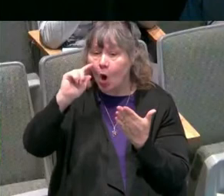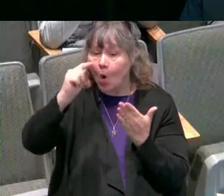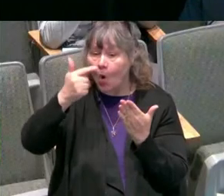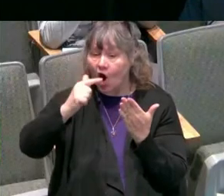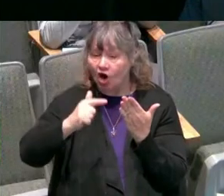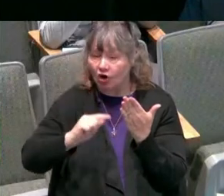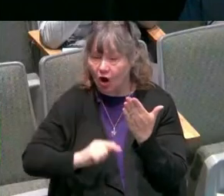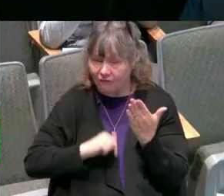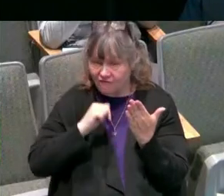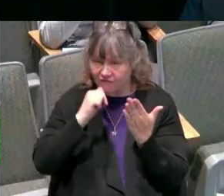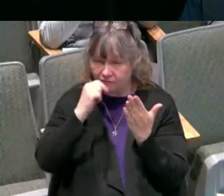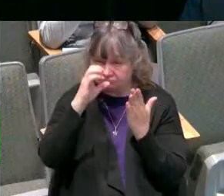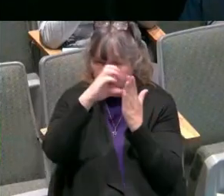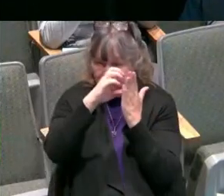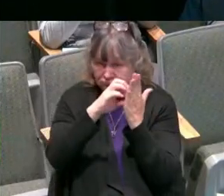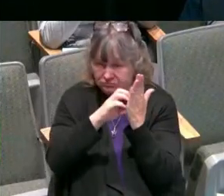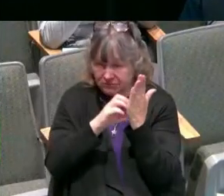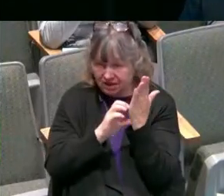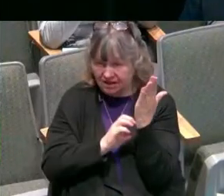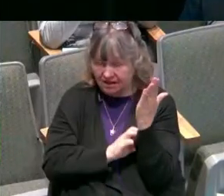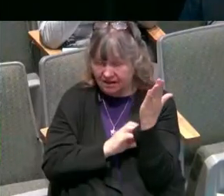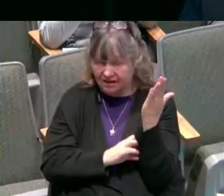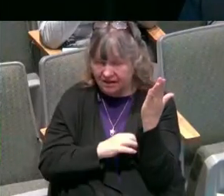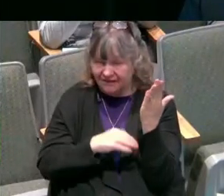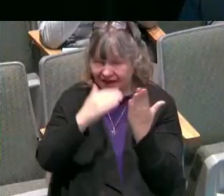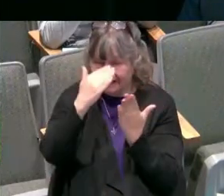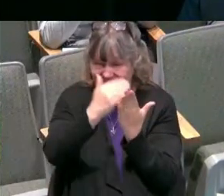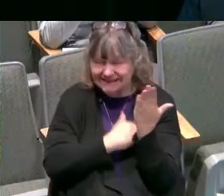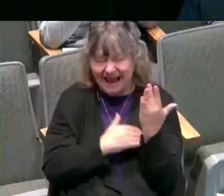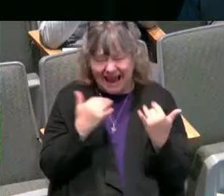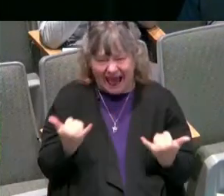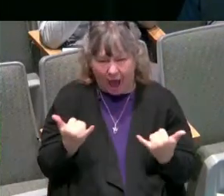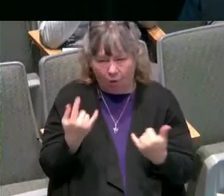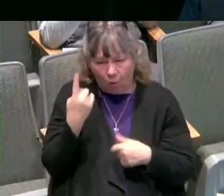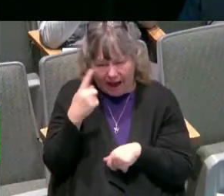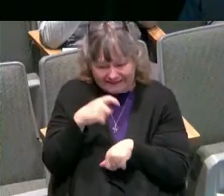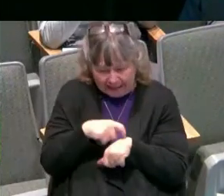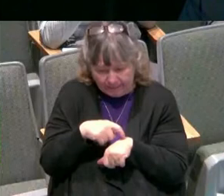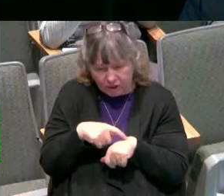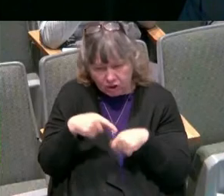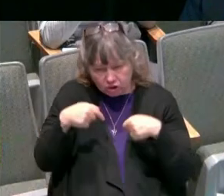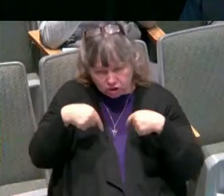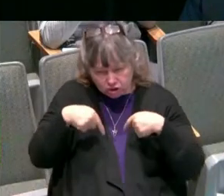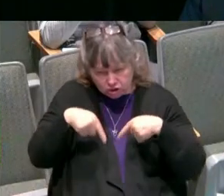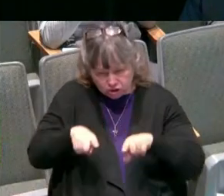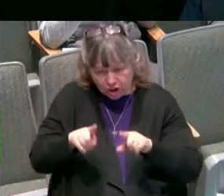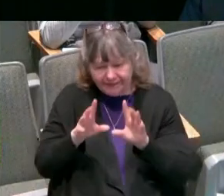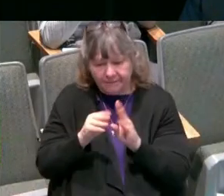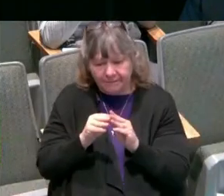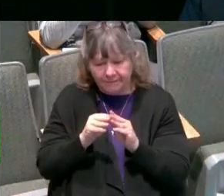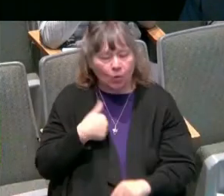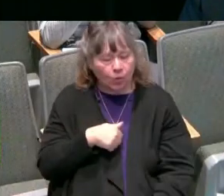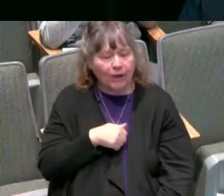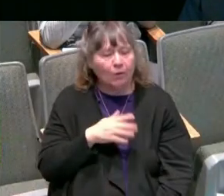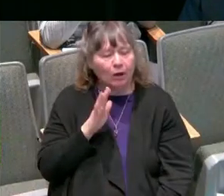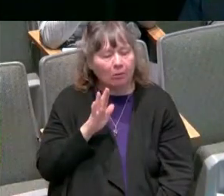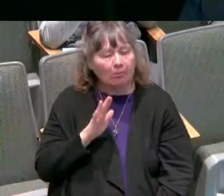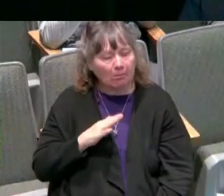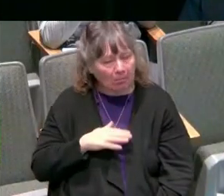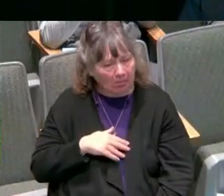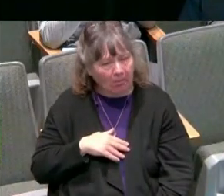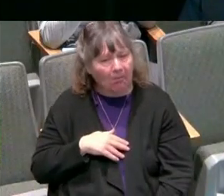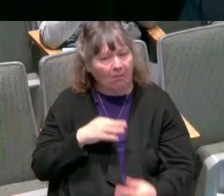of the articles now is the one time during the meeting where we will entertain a request